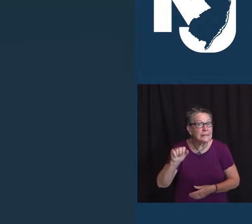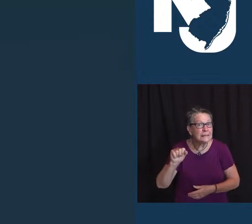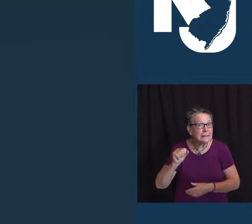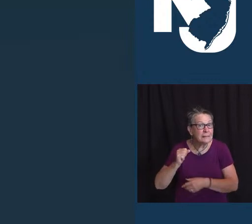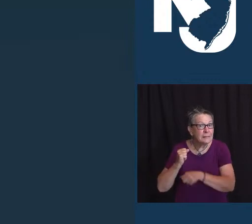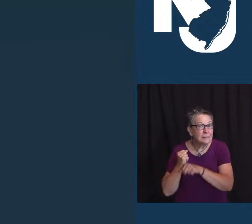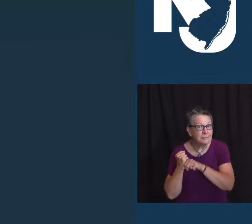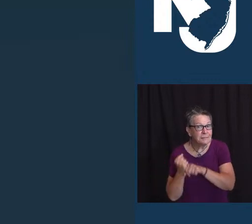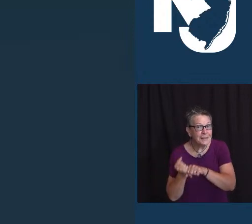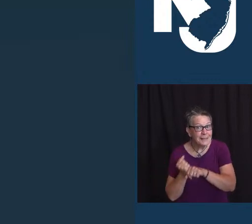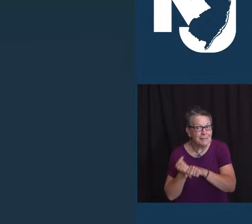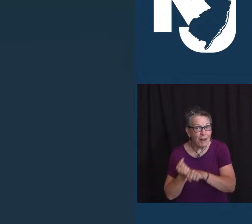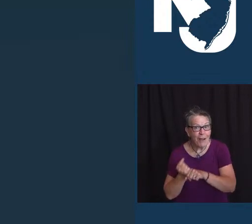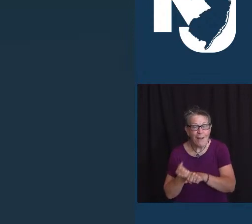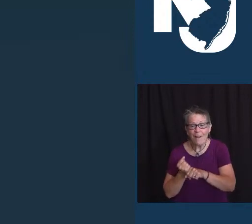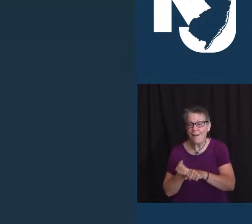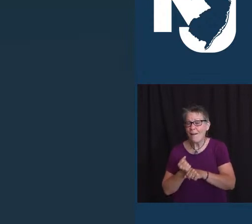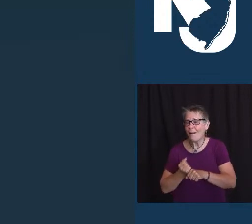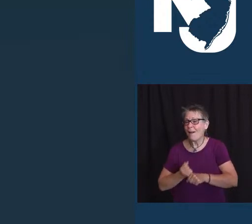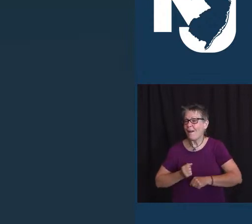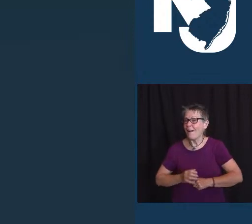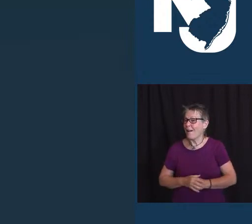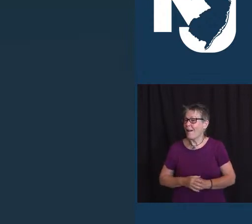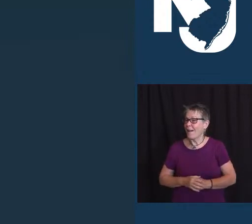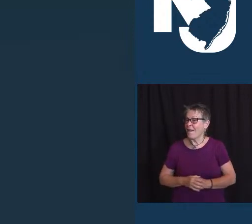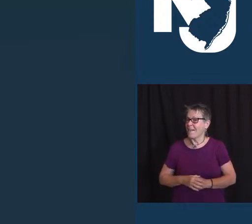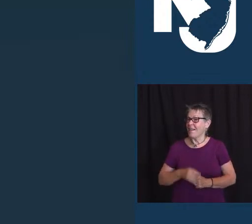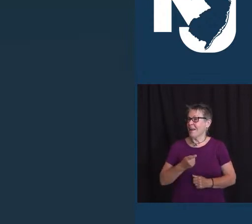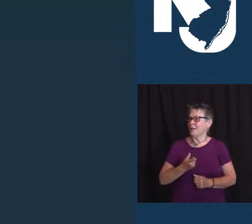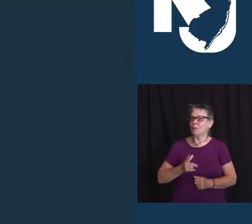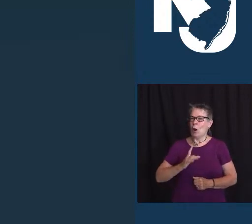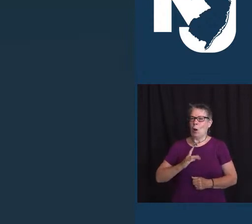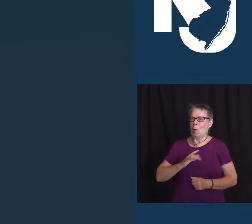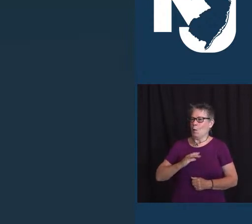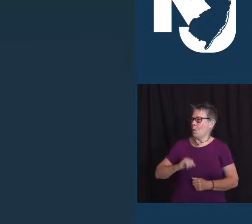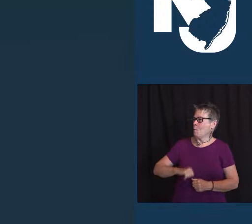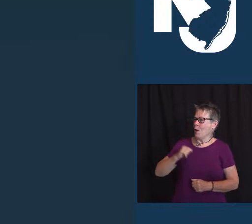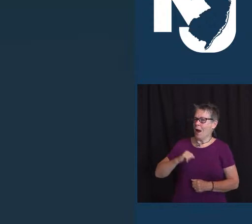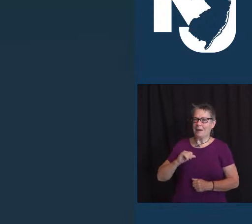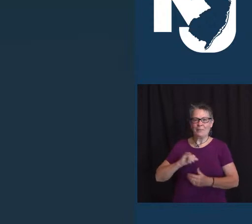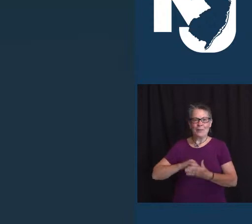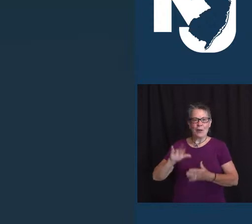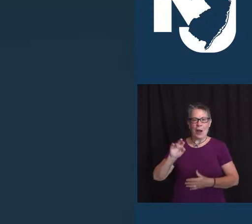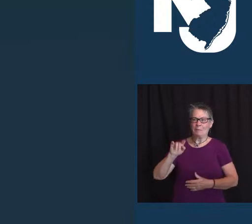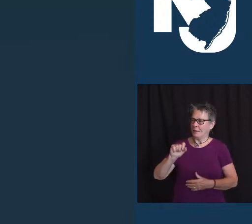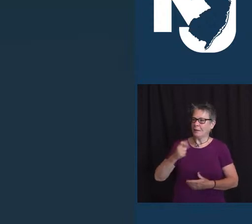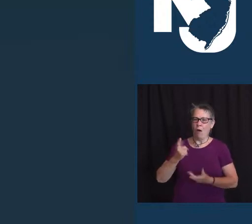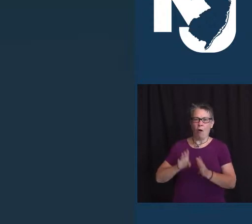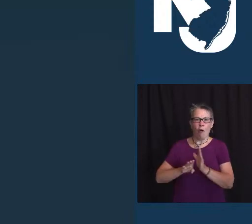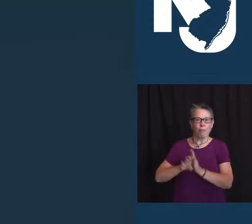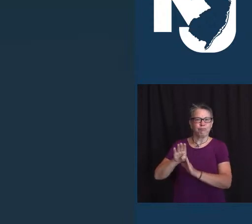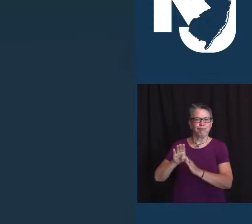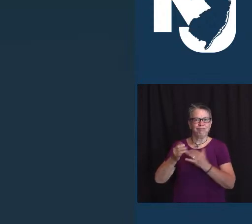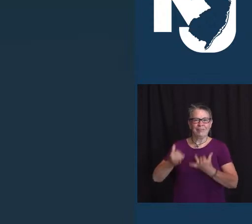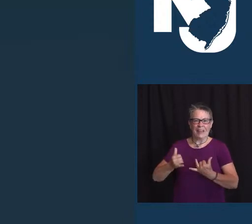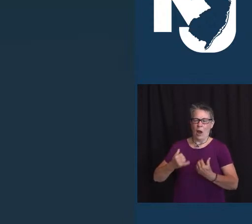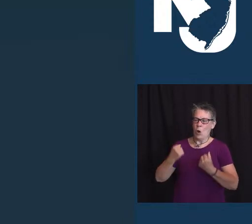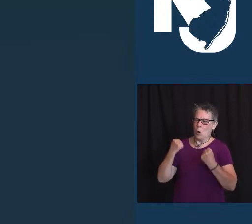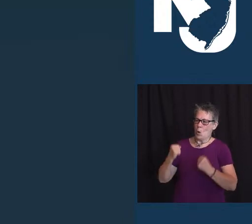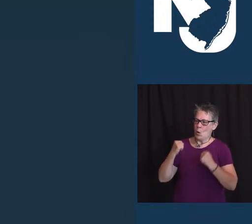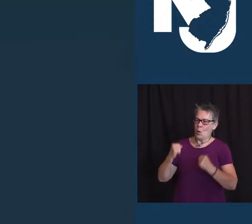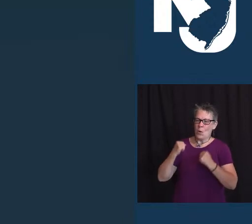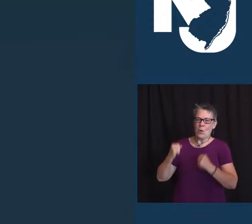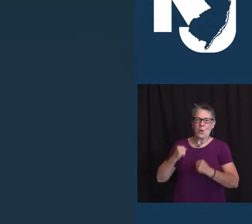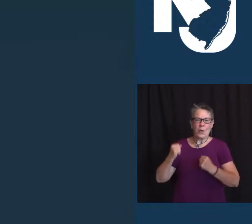in fact, all kidding aside, that the Mets are putting together. She left to remember her gentle nature, her mother, Amelia, who, by the way,